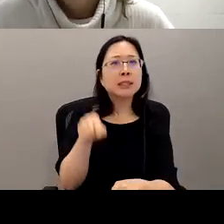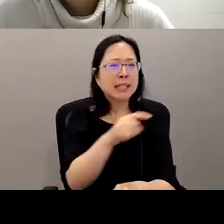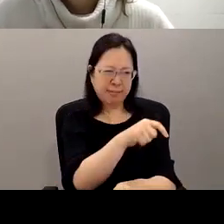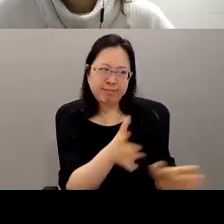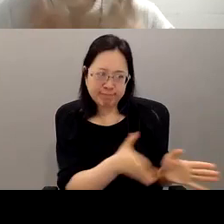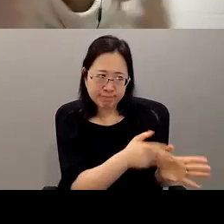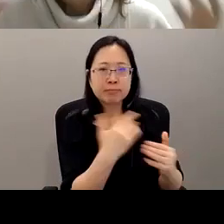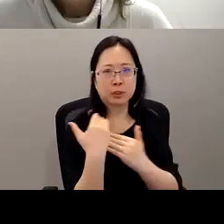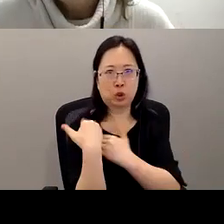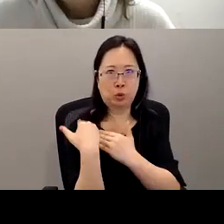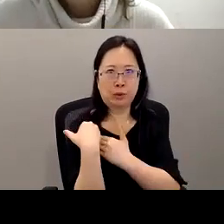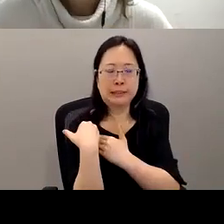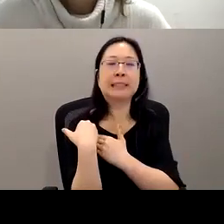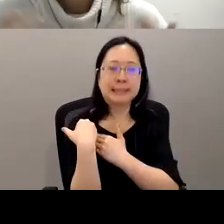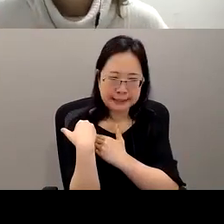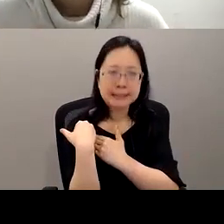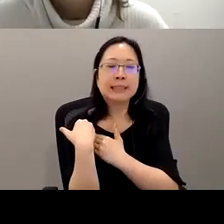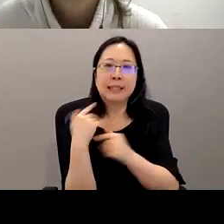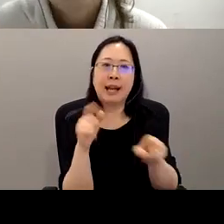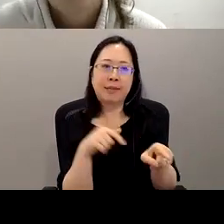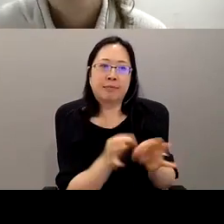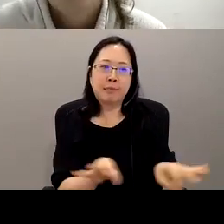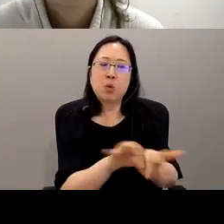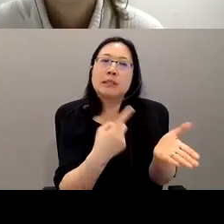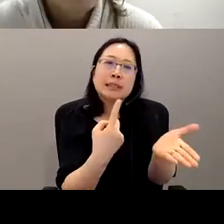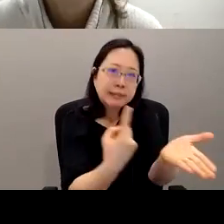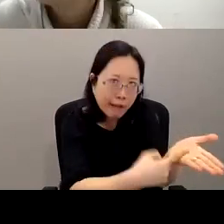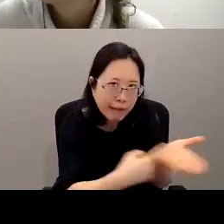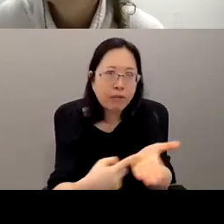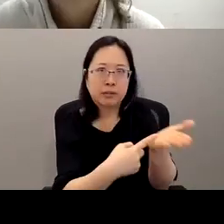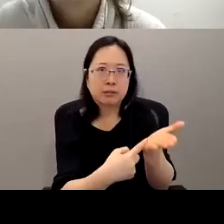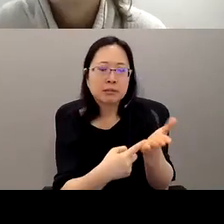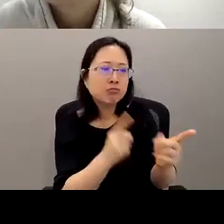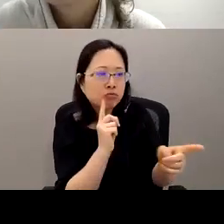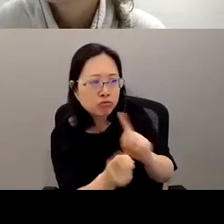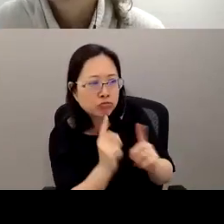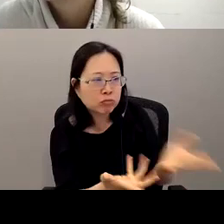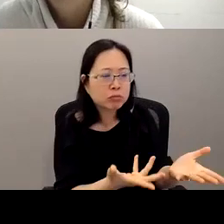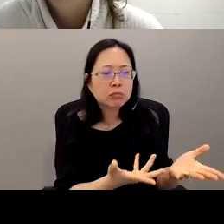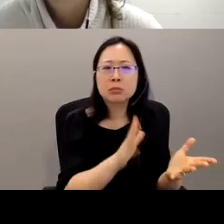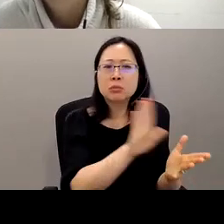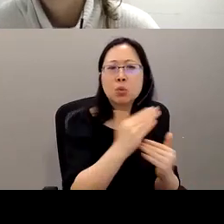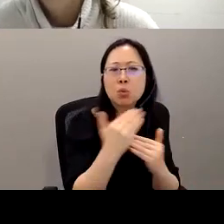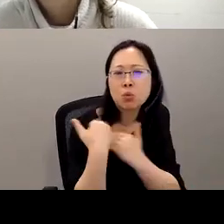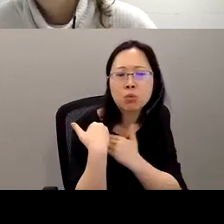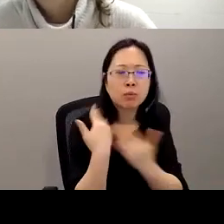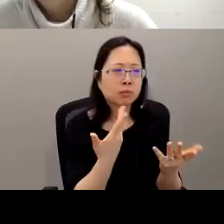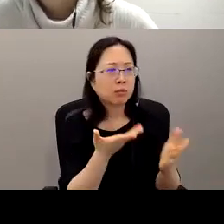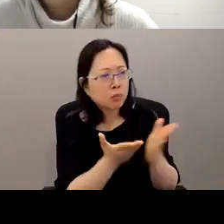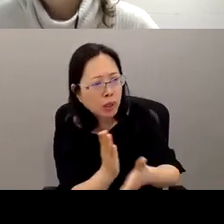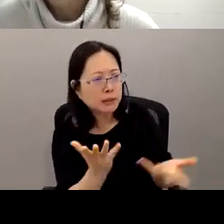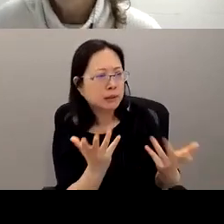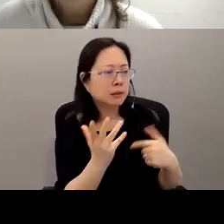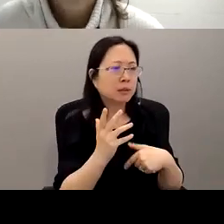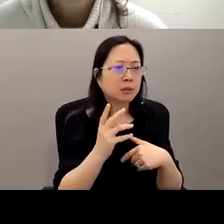responsibility. And we have to dialogue together to figure out how we figure out what are those roles and what are those responsibilities.